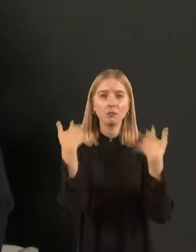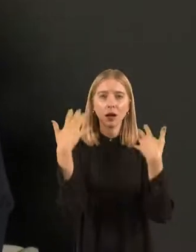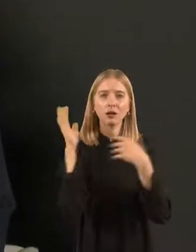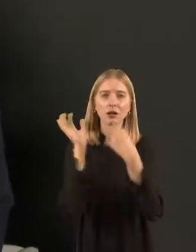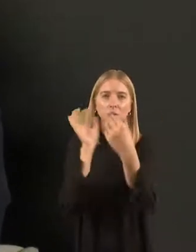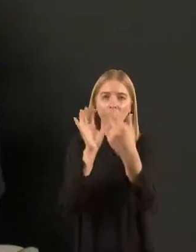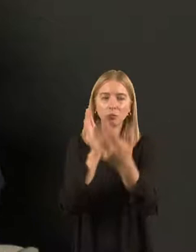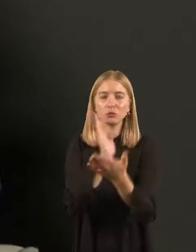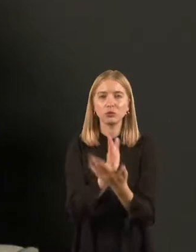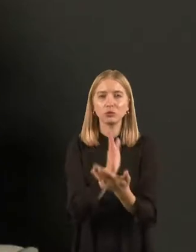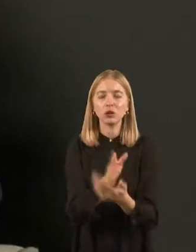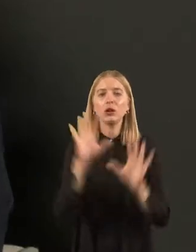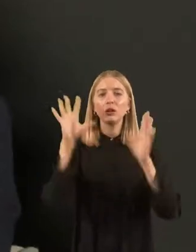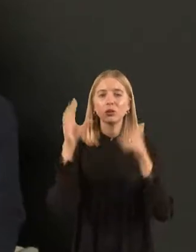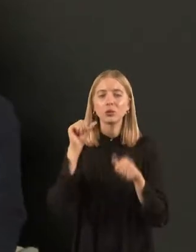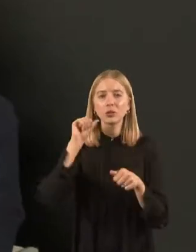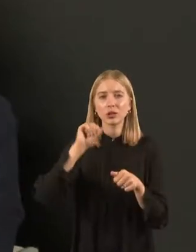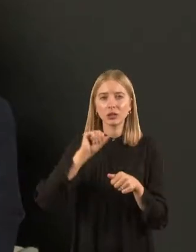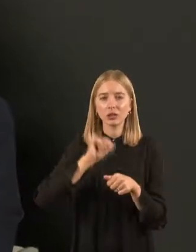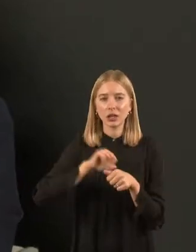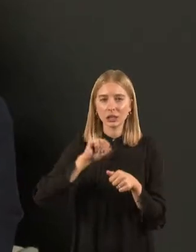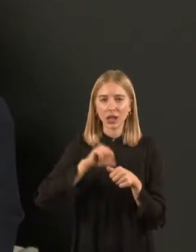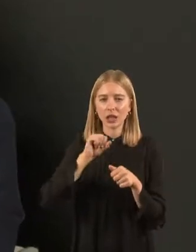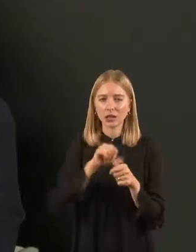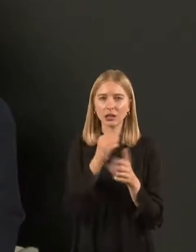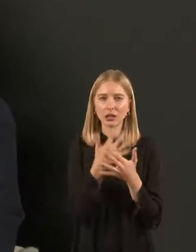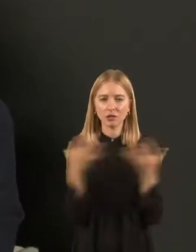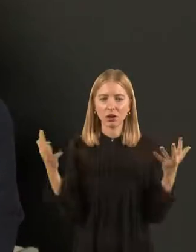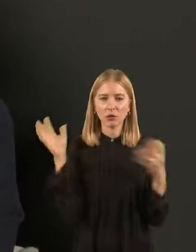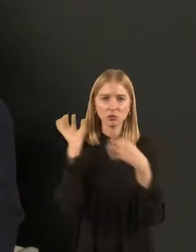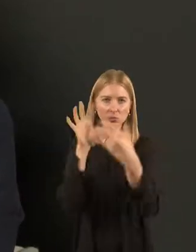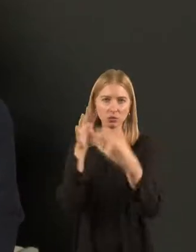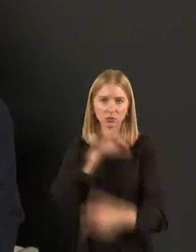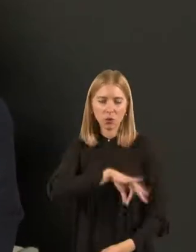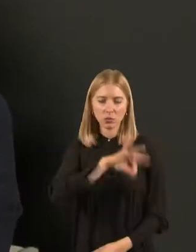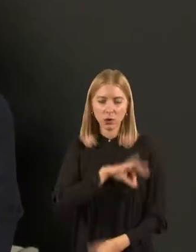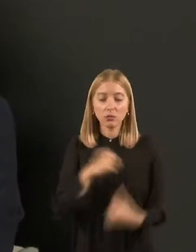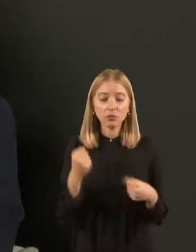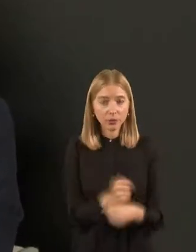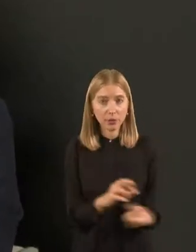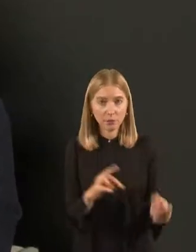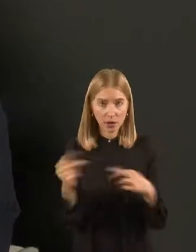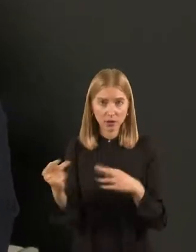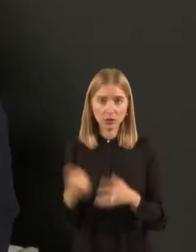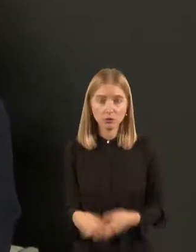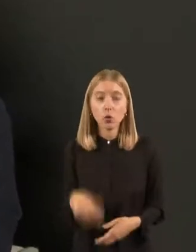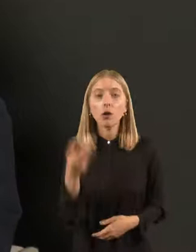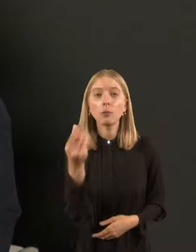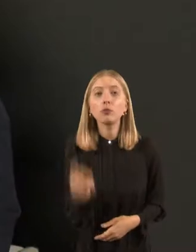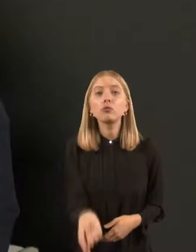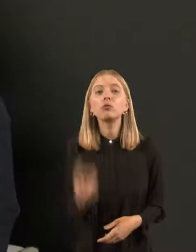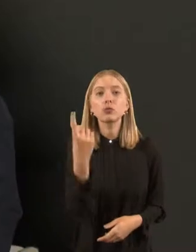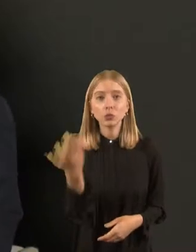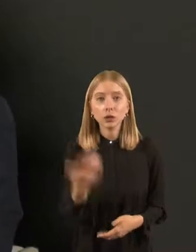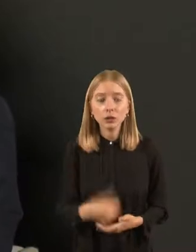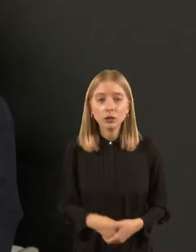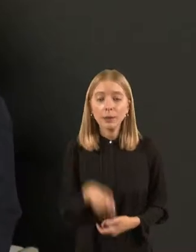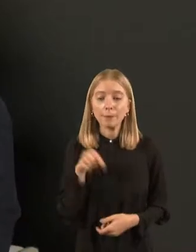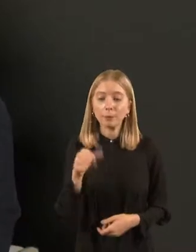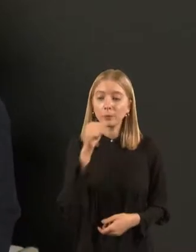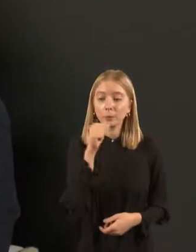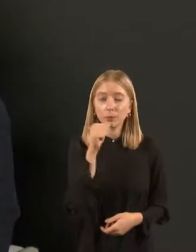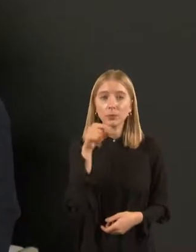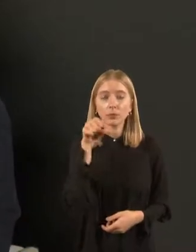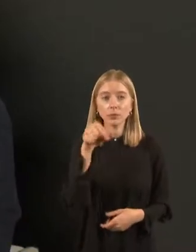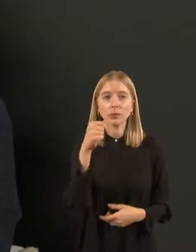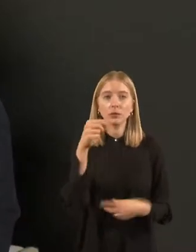also in the public transport. We have 32 public transport